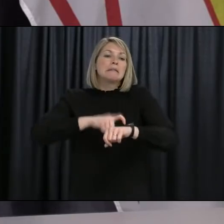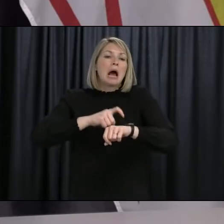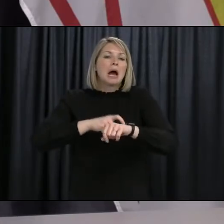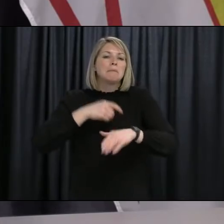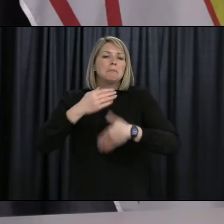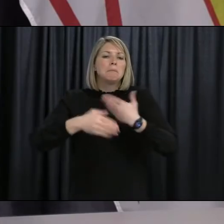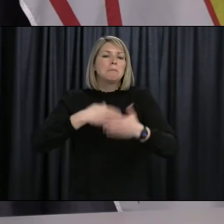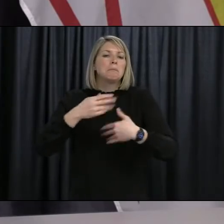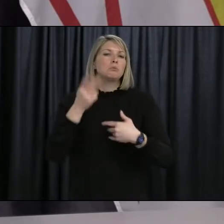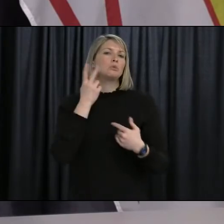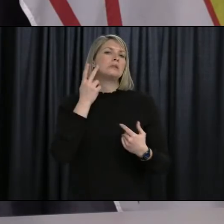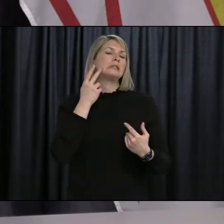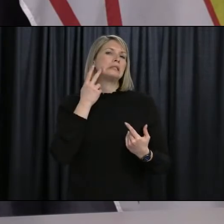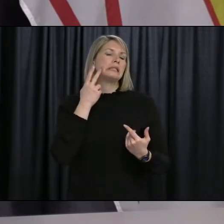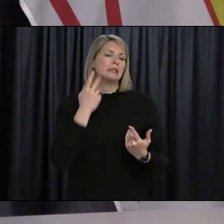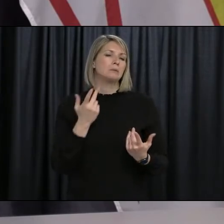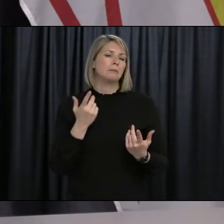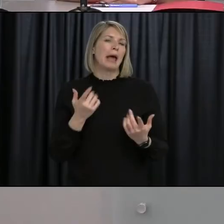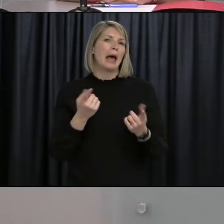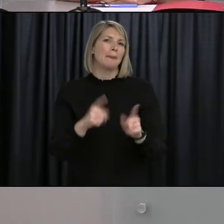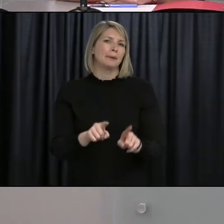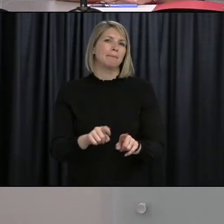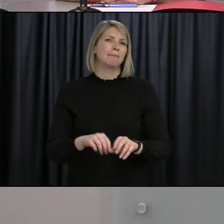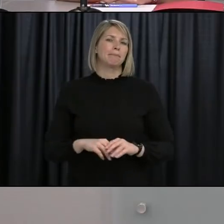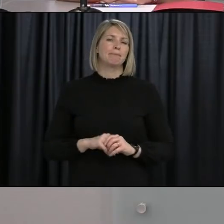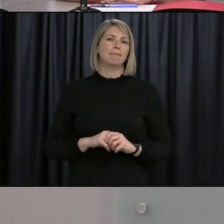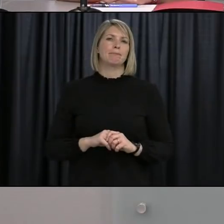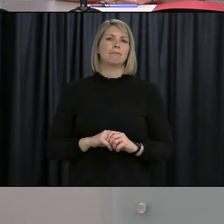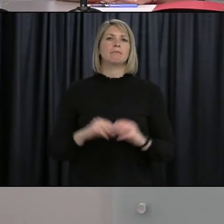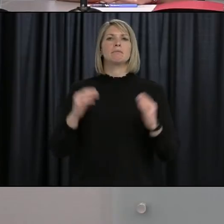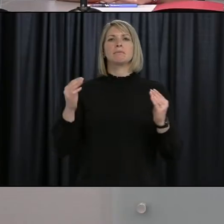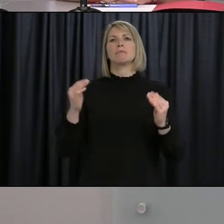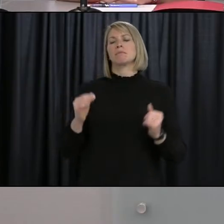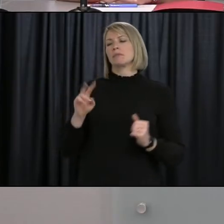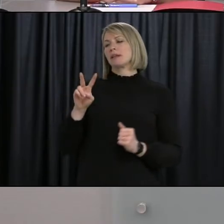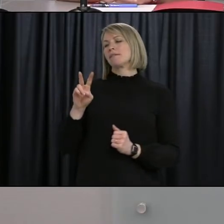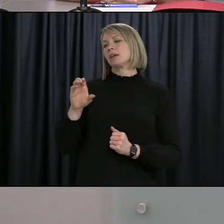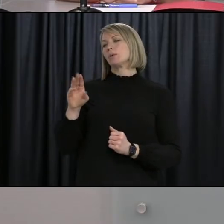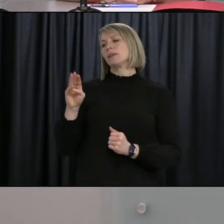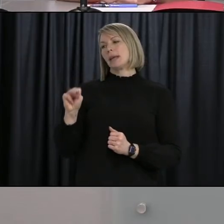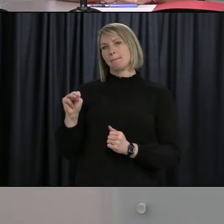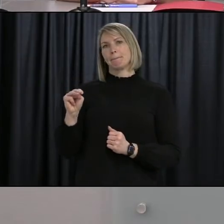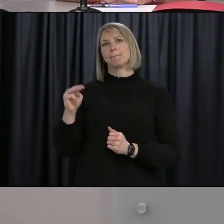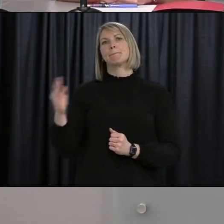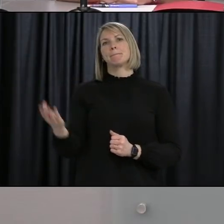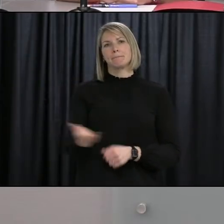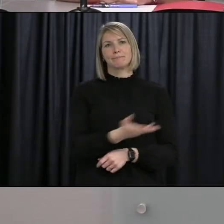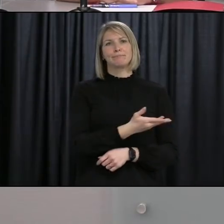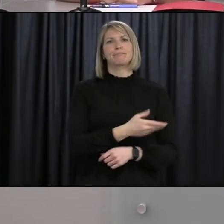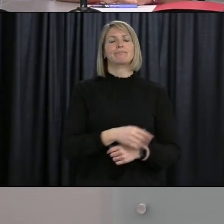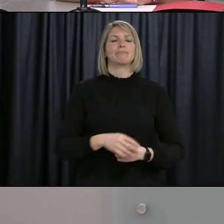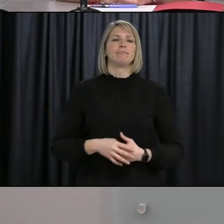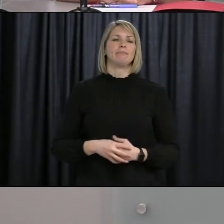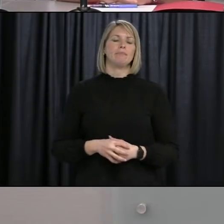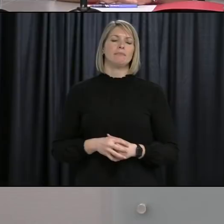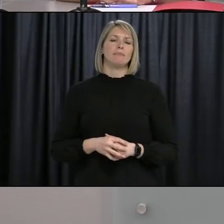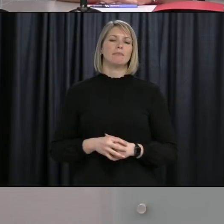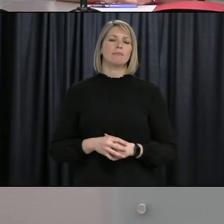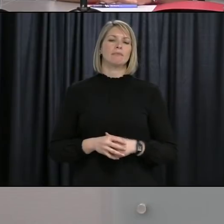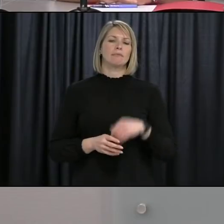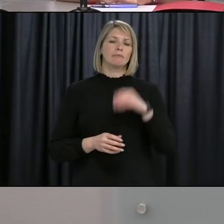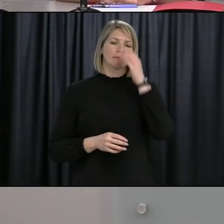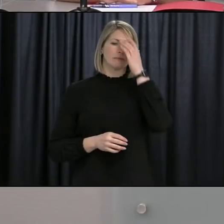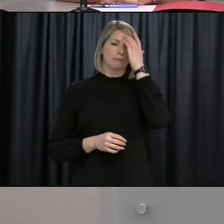you. Our next questions are from Linda Swain, VOCM. Please go ahead. Hi, this one's for